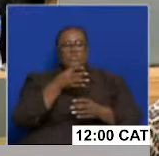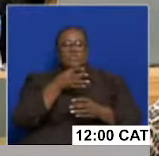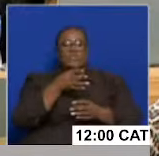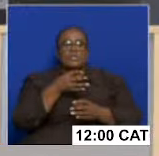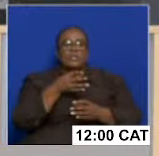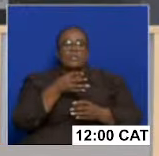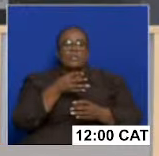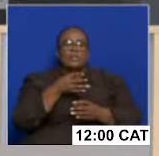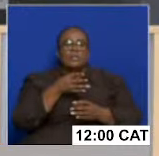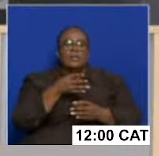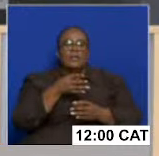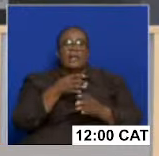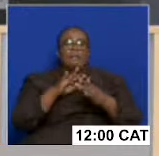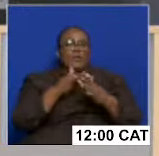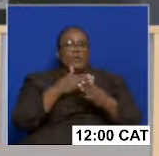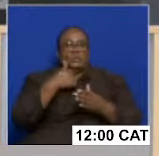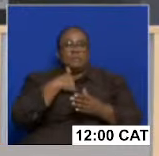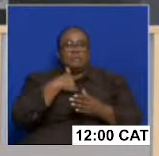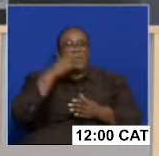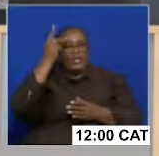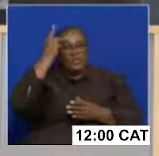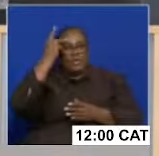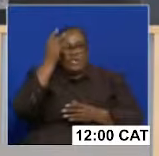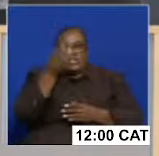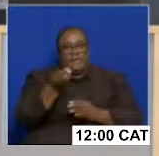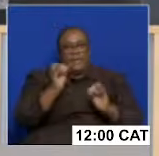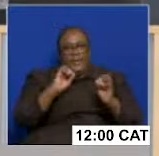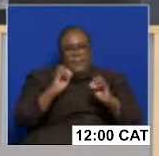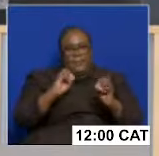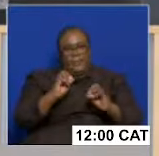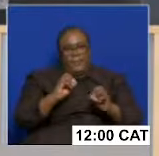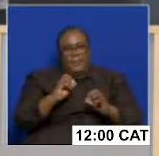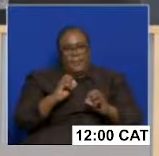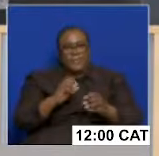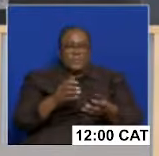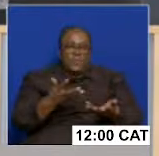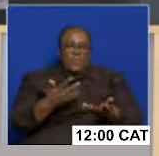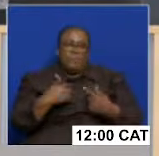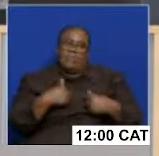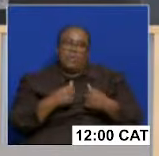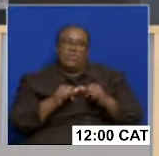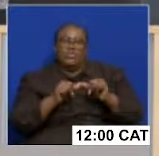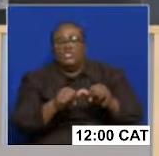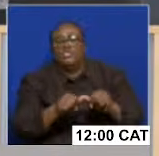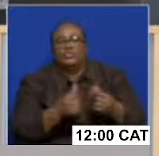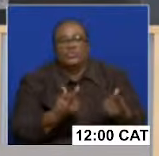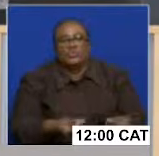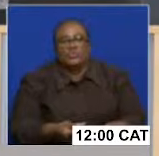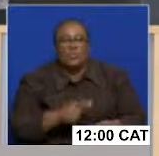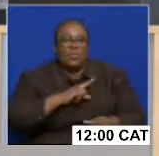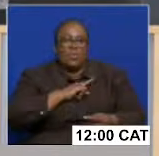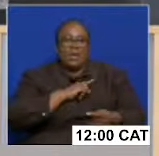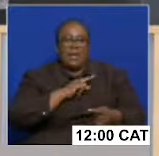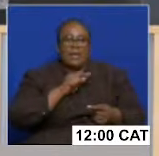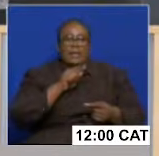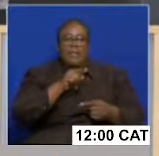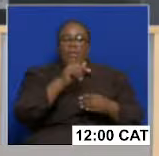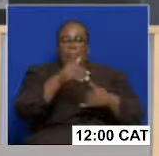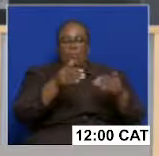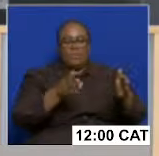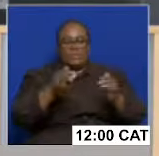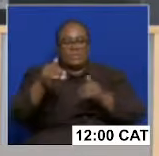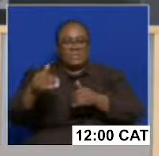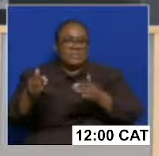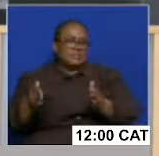knowledge as well from my side, because I couldn't tell even those boxes that were set